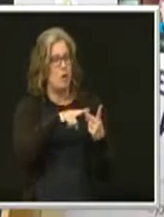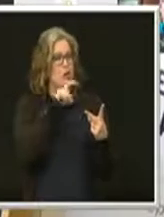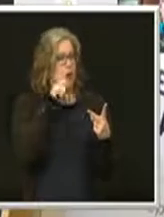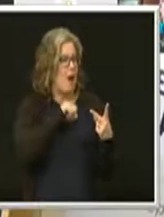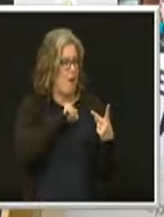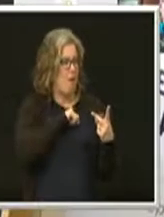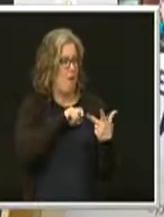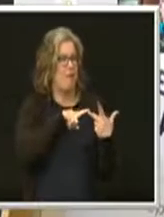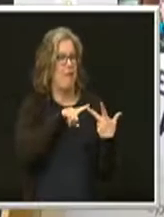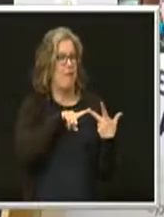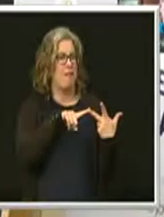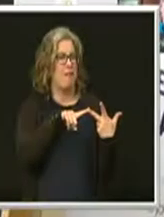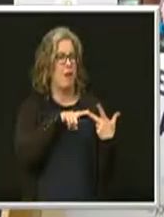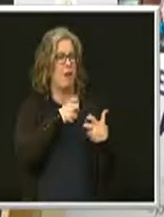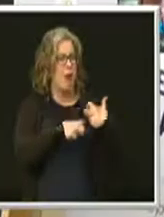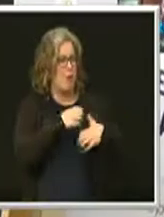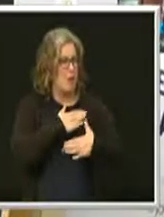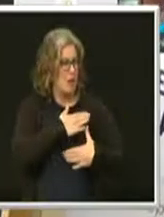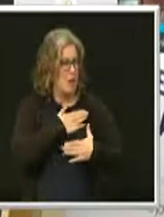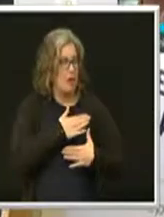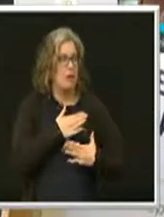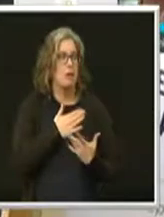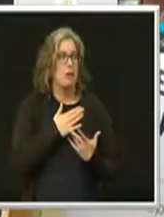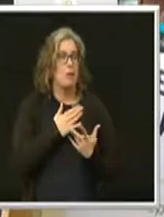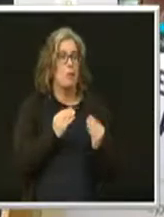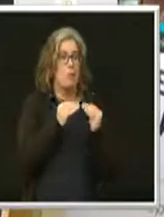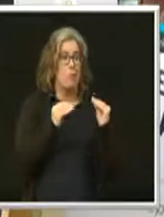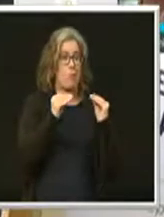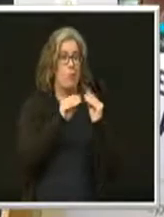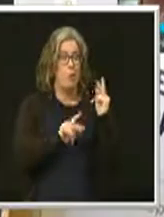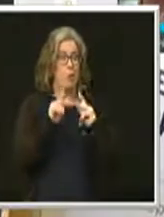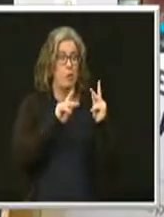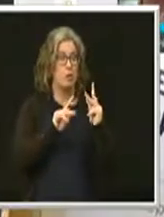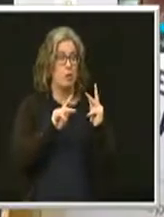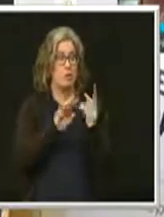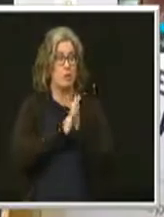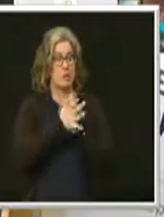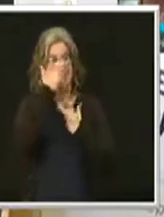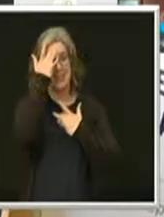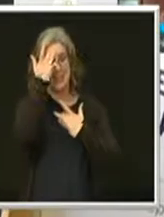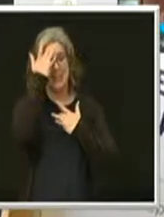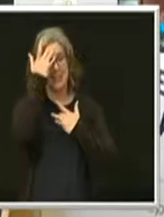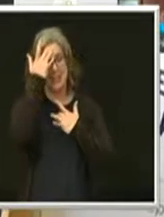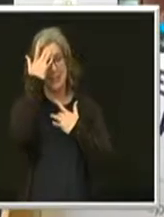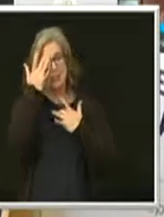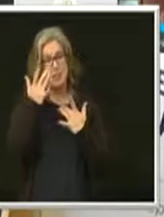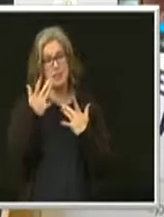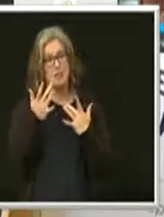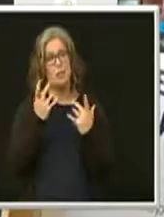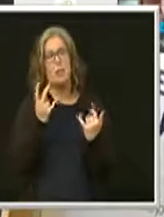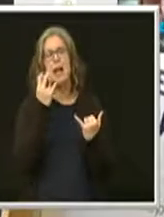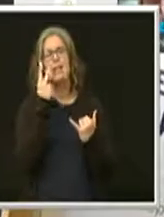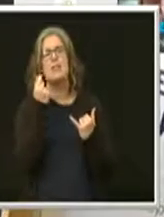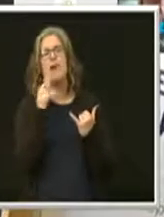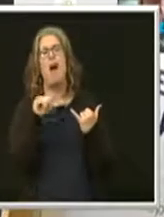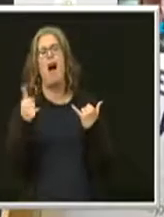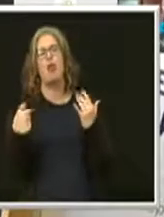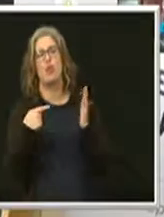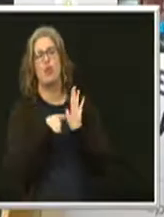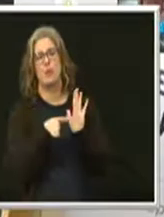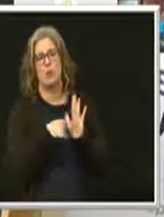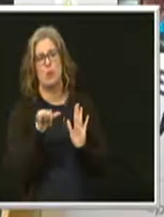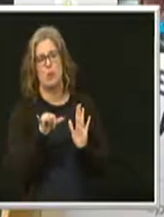cough, and trouble breathing. But as more and more people are getting COVID-19, physicians are now seeing a few other